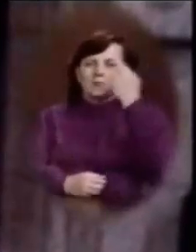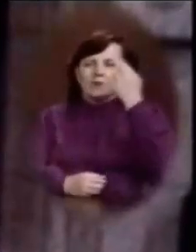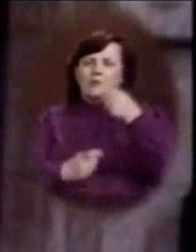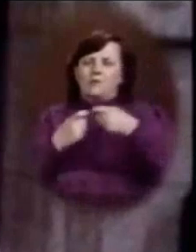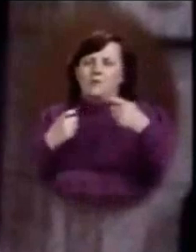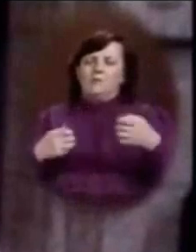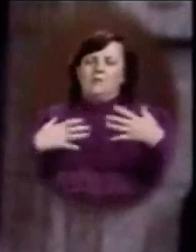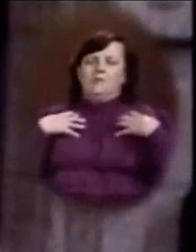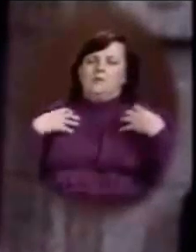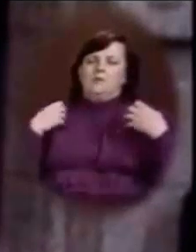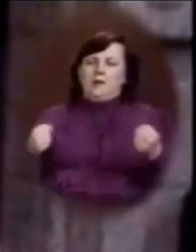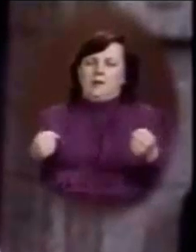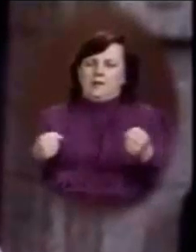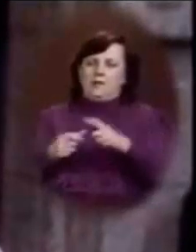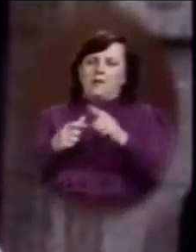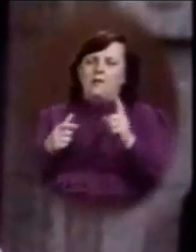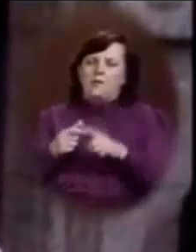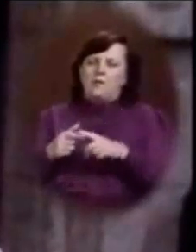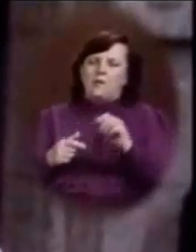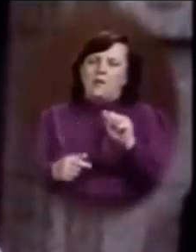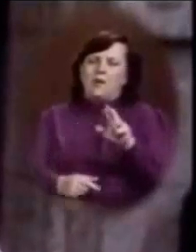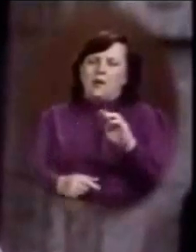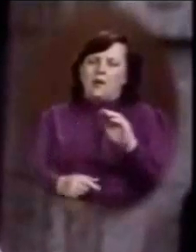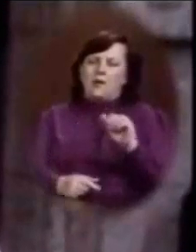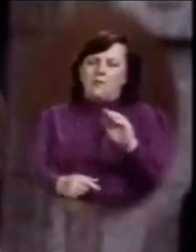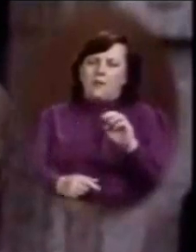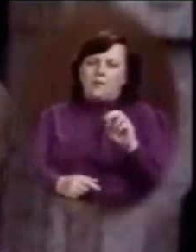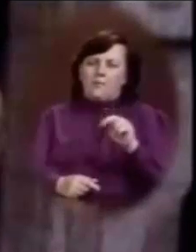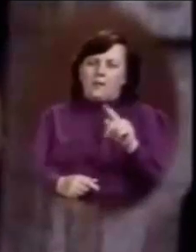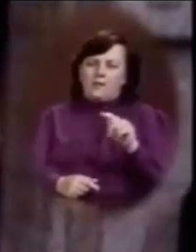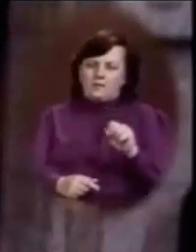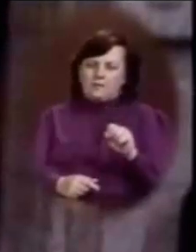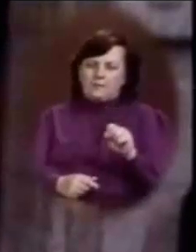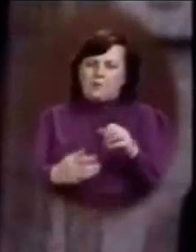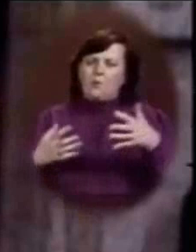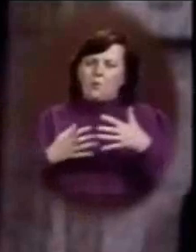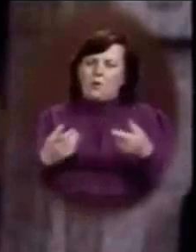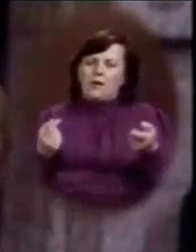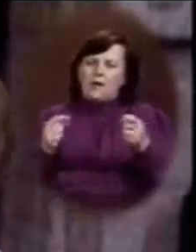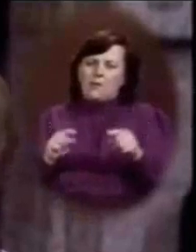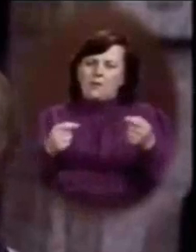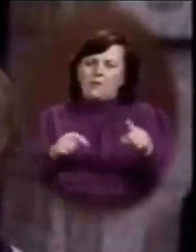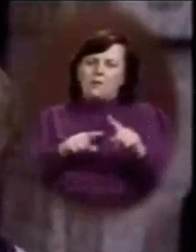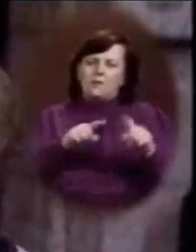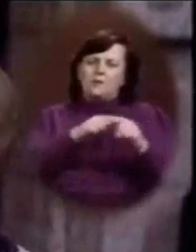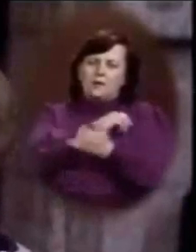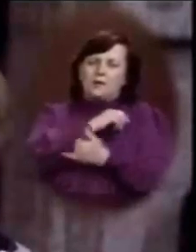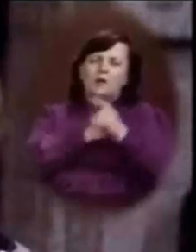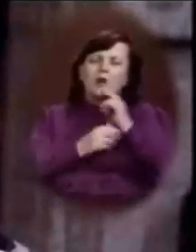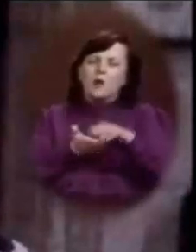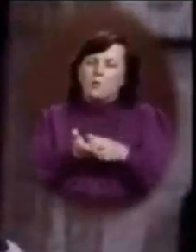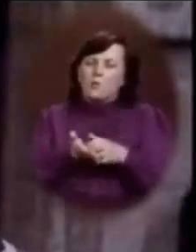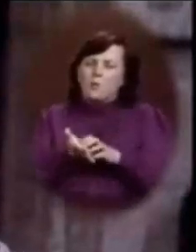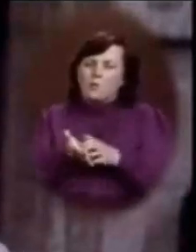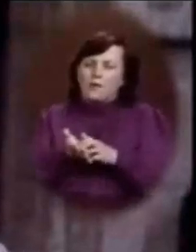strength or by armaments. They happen when nations are weak in